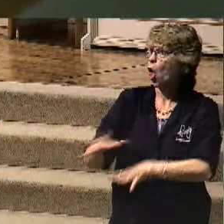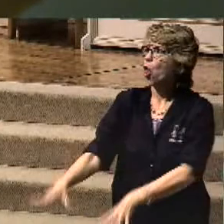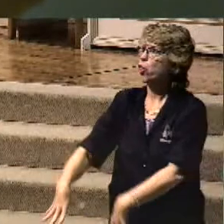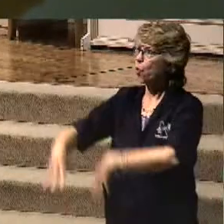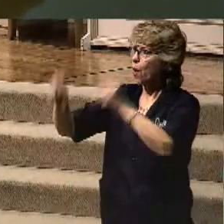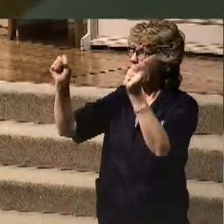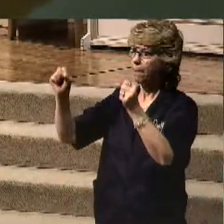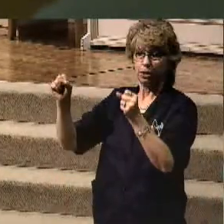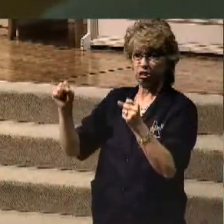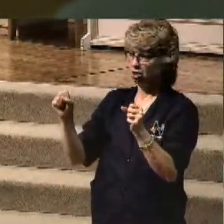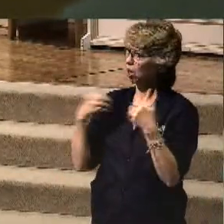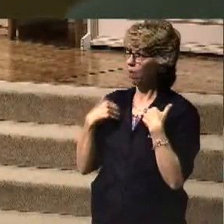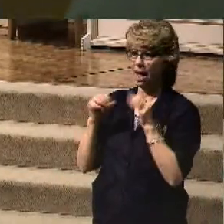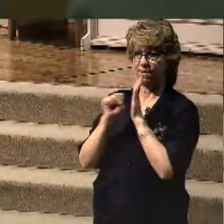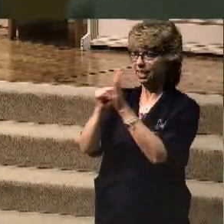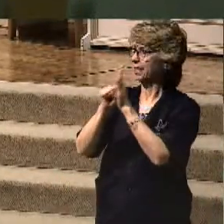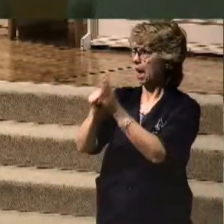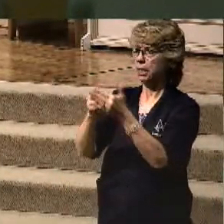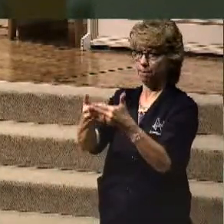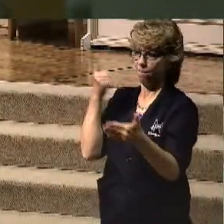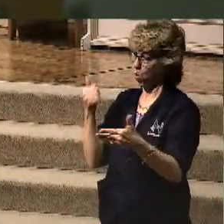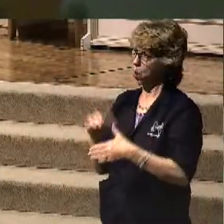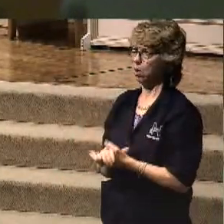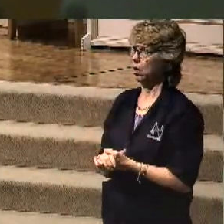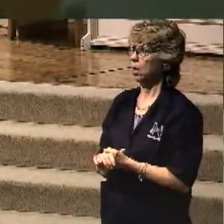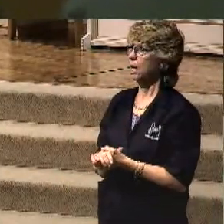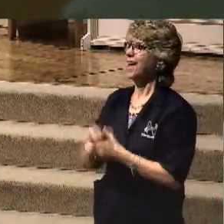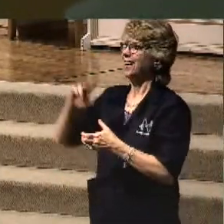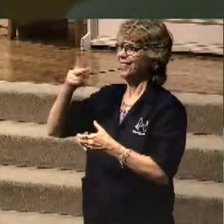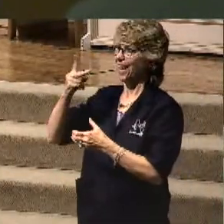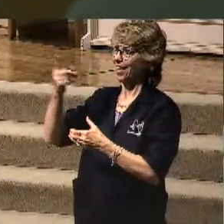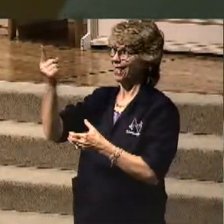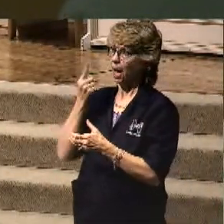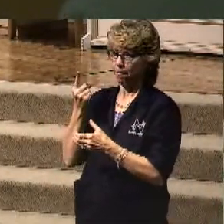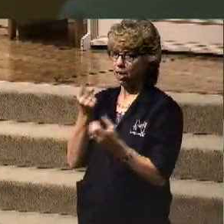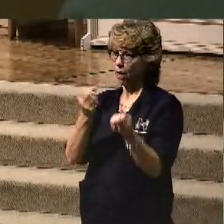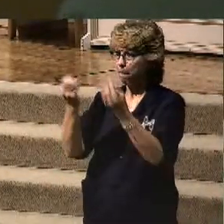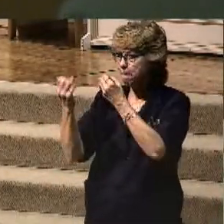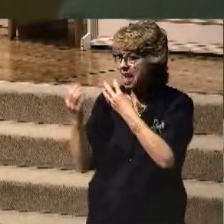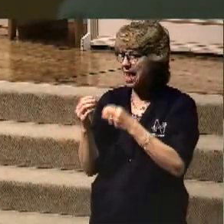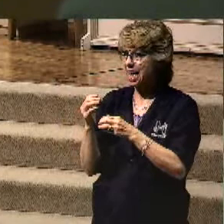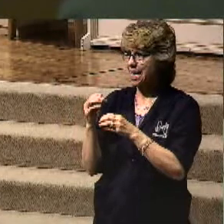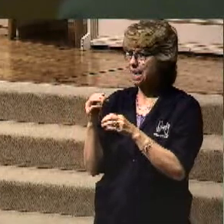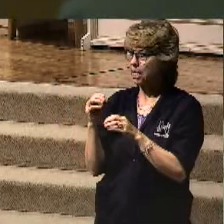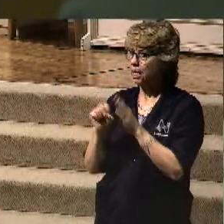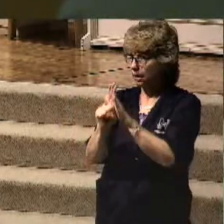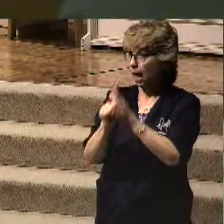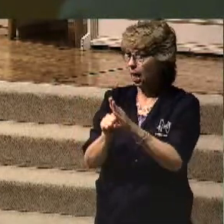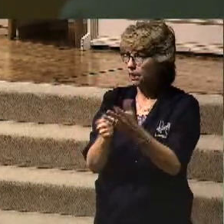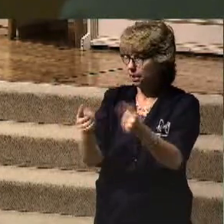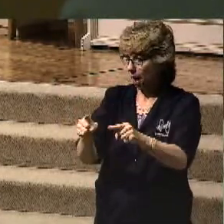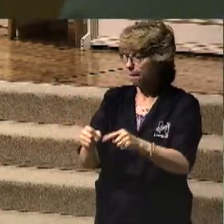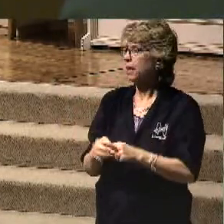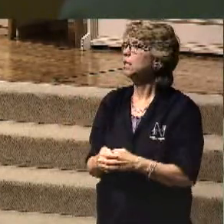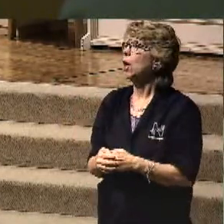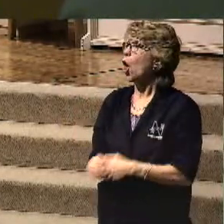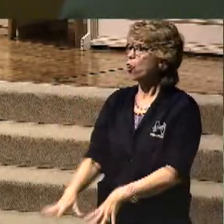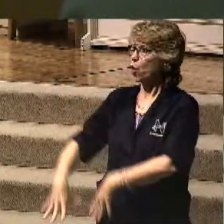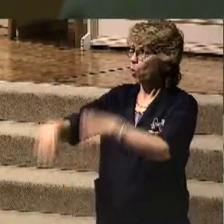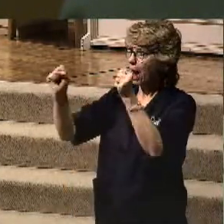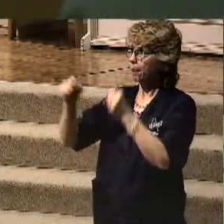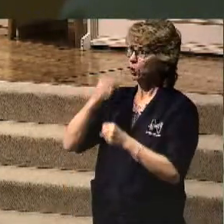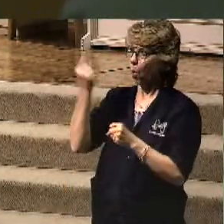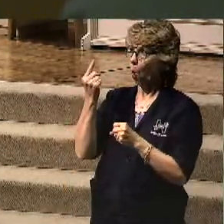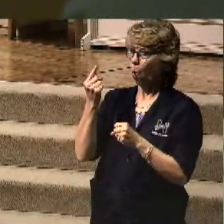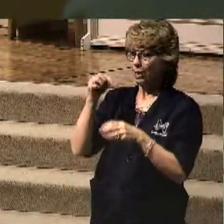no signs before it. The second coming has many signs. The rapture is only given to us